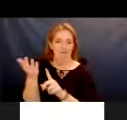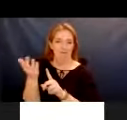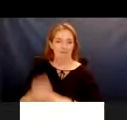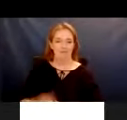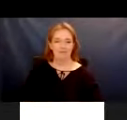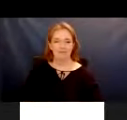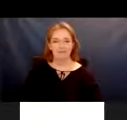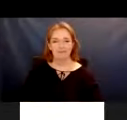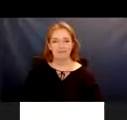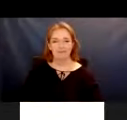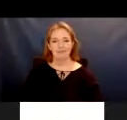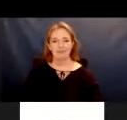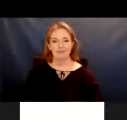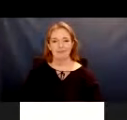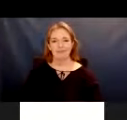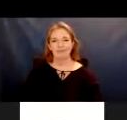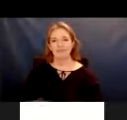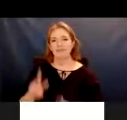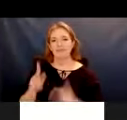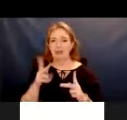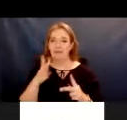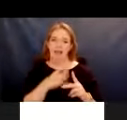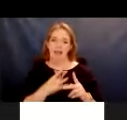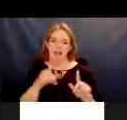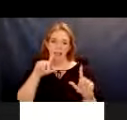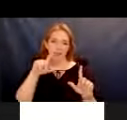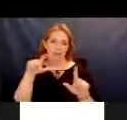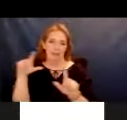you know, are eager to take photos of.